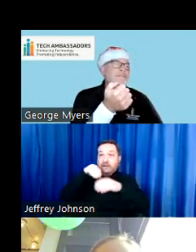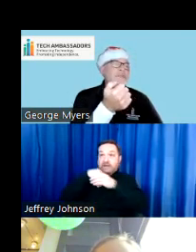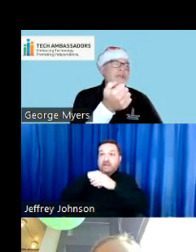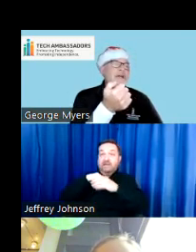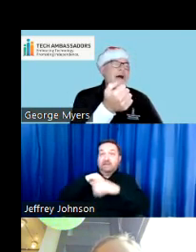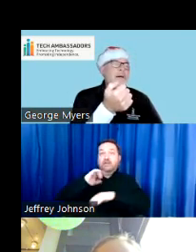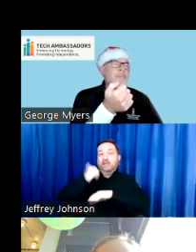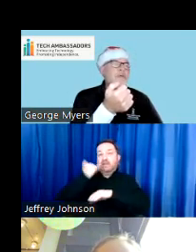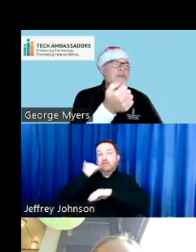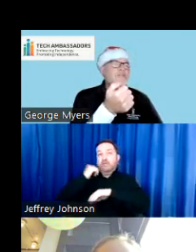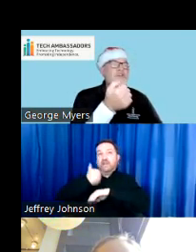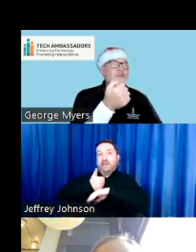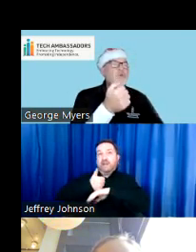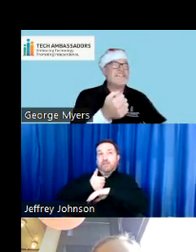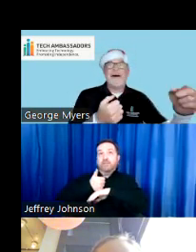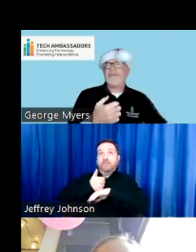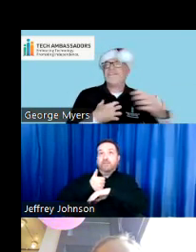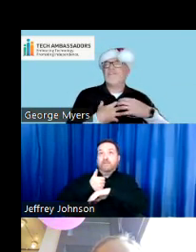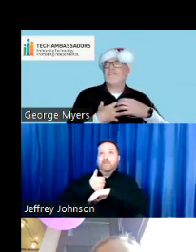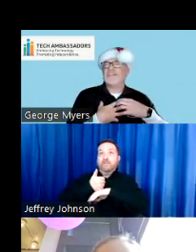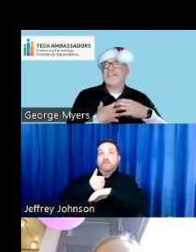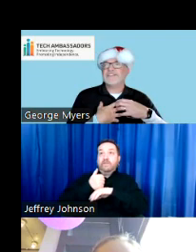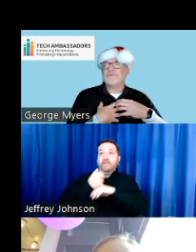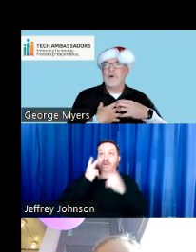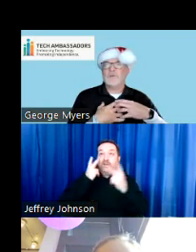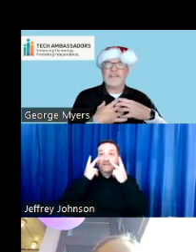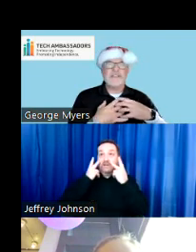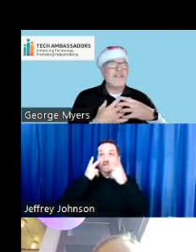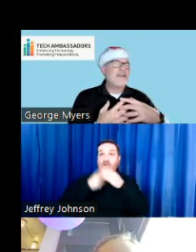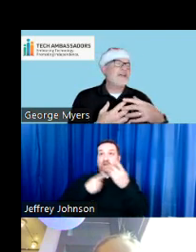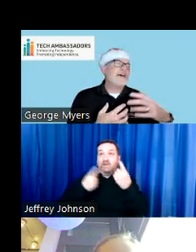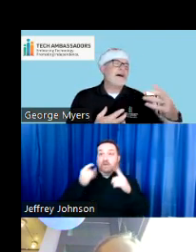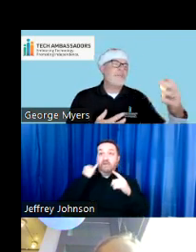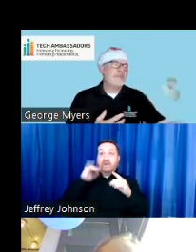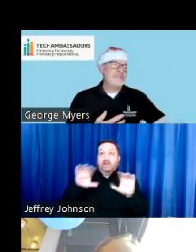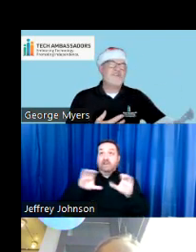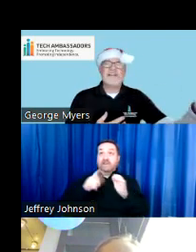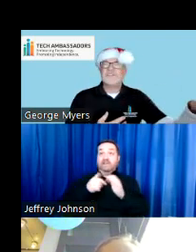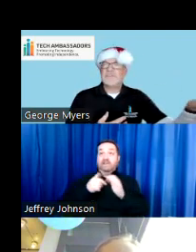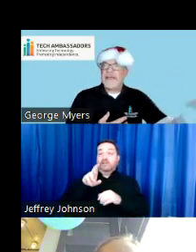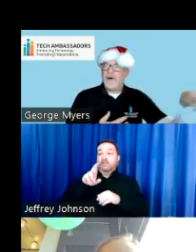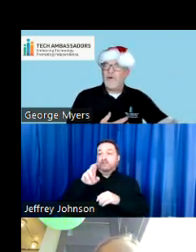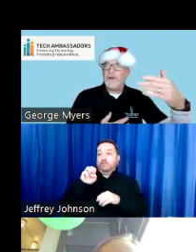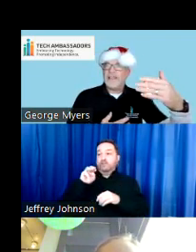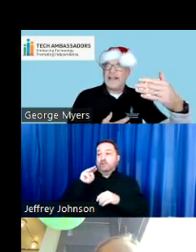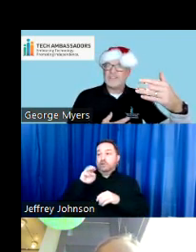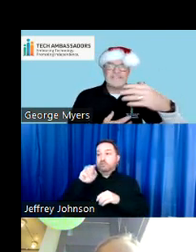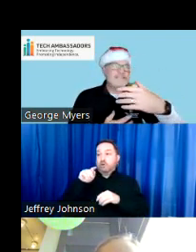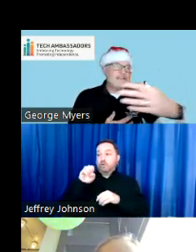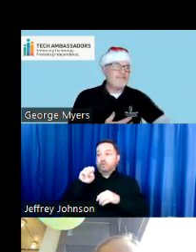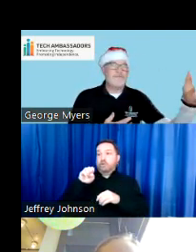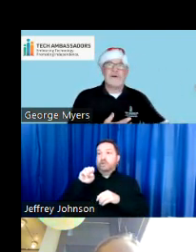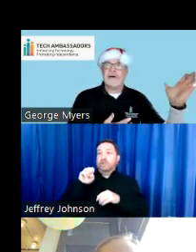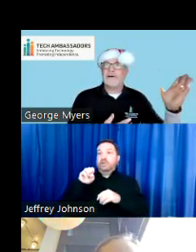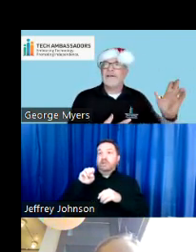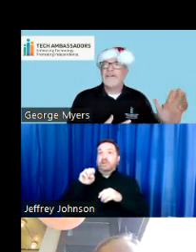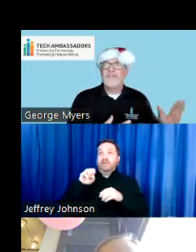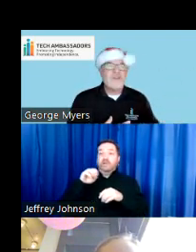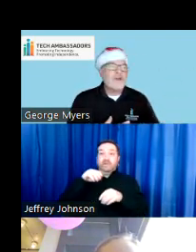way, view what's happening. So if I did this remotely and this device was in my home, I could actually